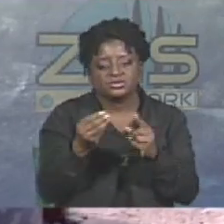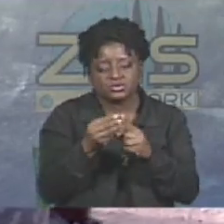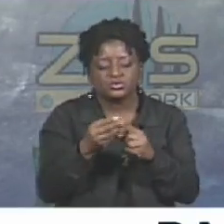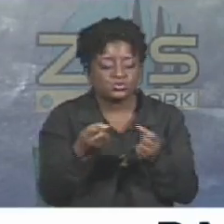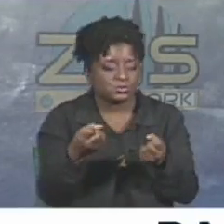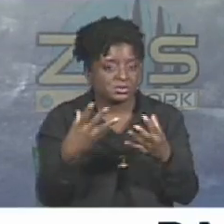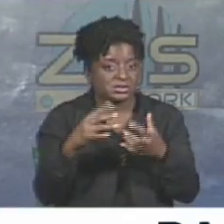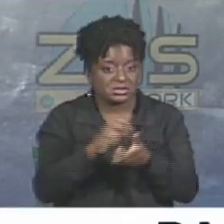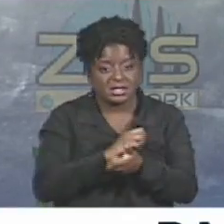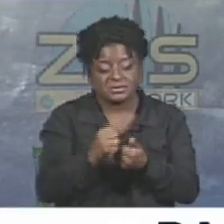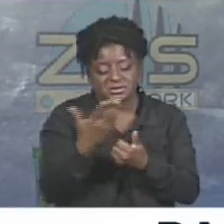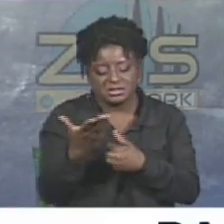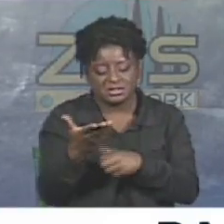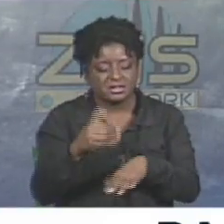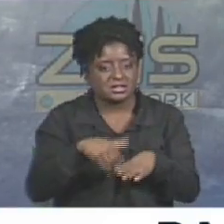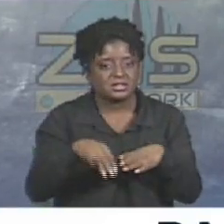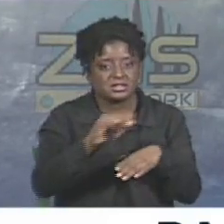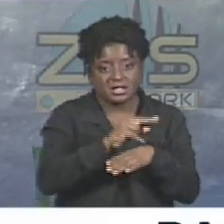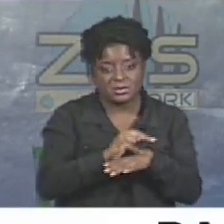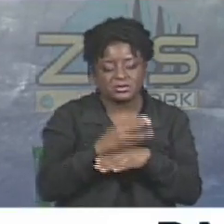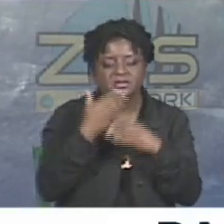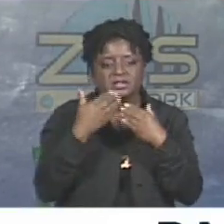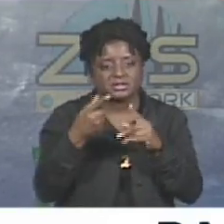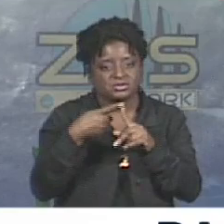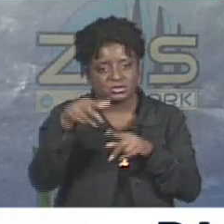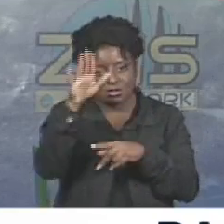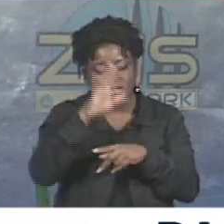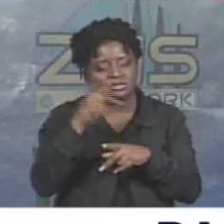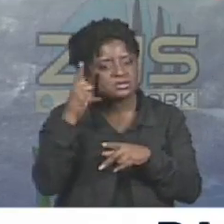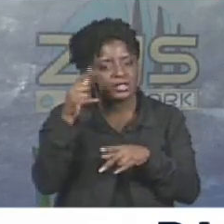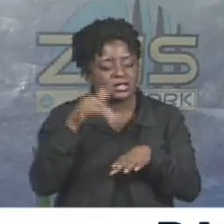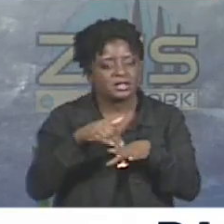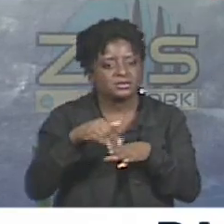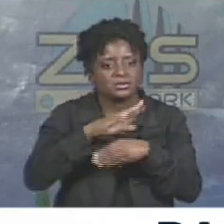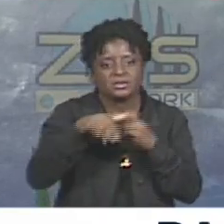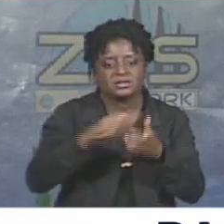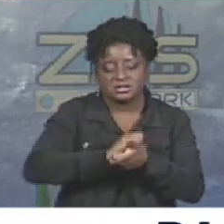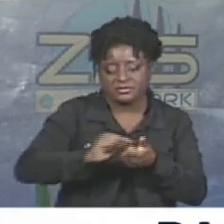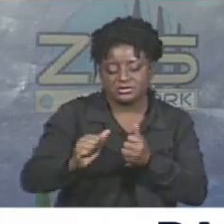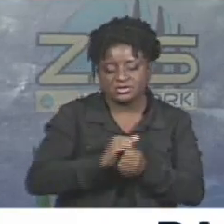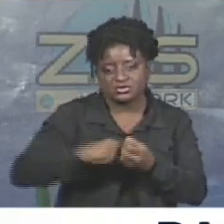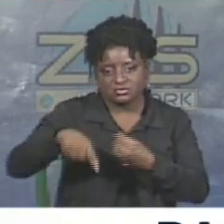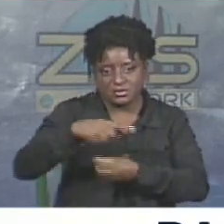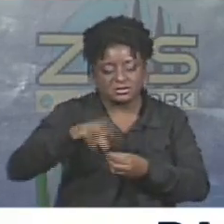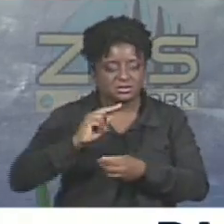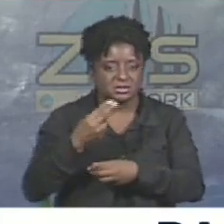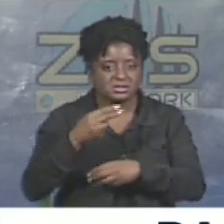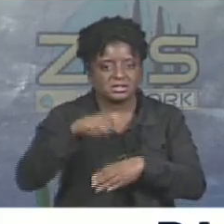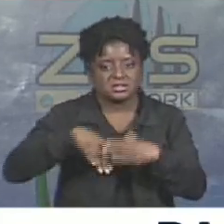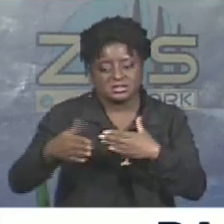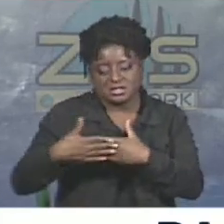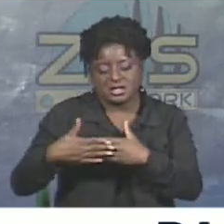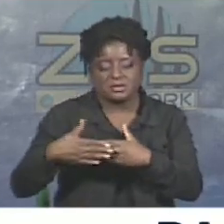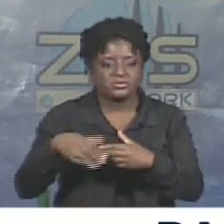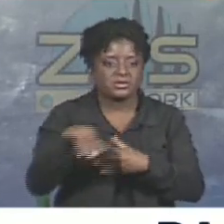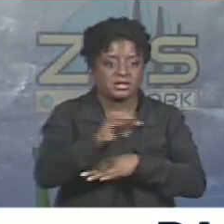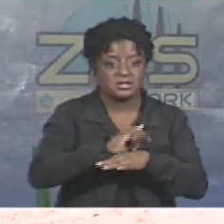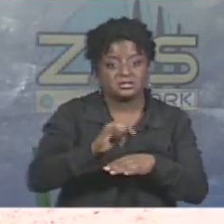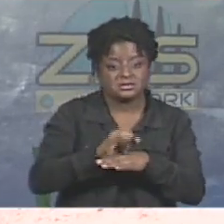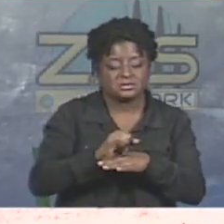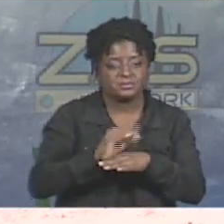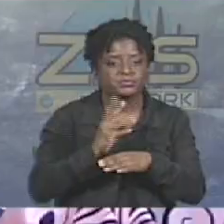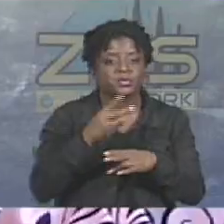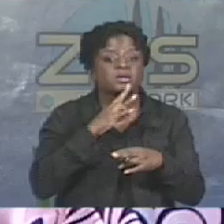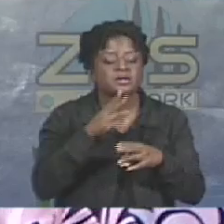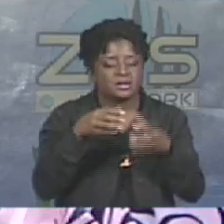Inagua, thank to God. Because you look at all the devastation around us in the neighboring islands, we